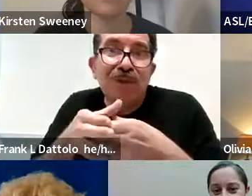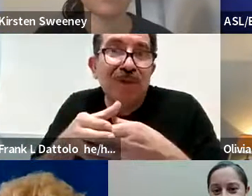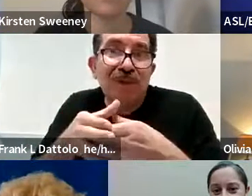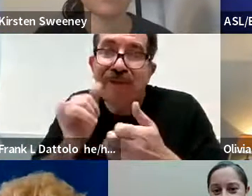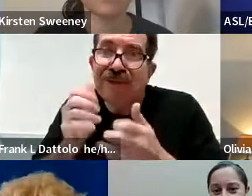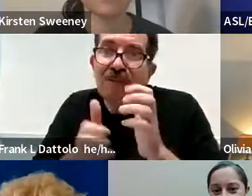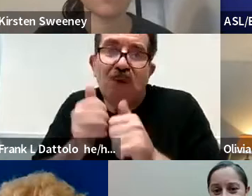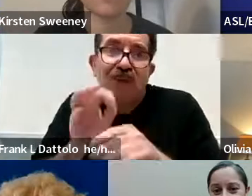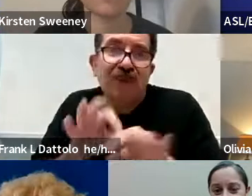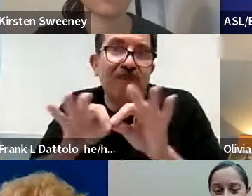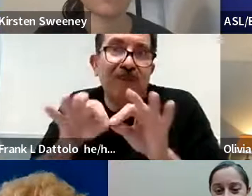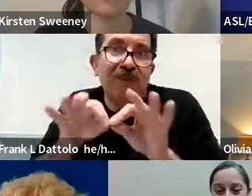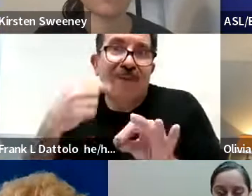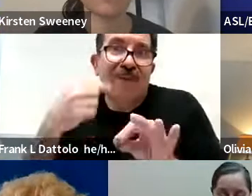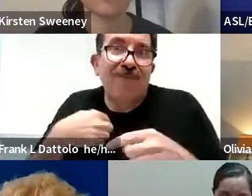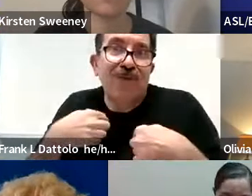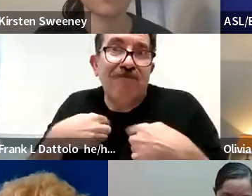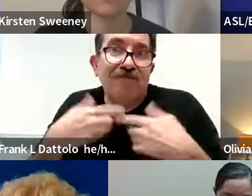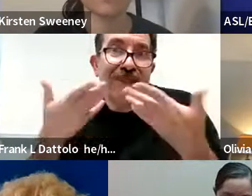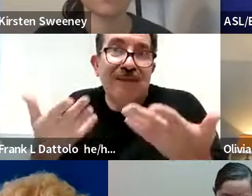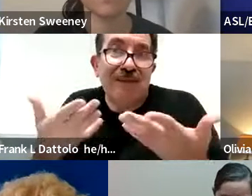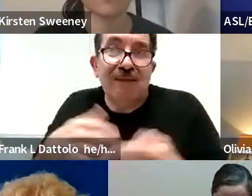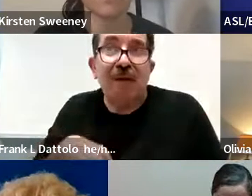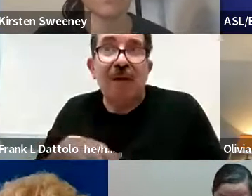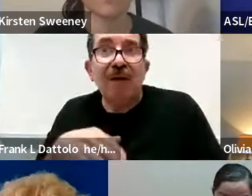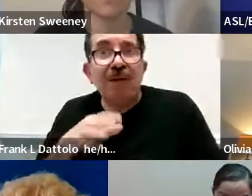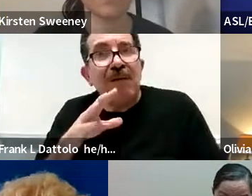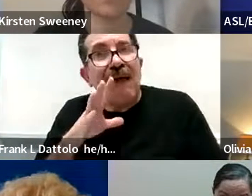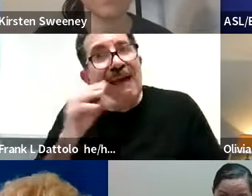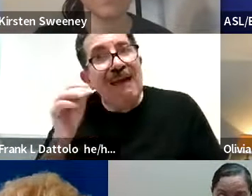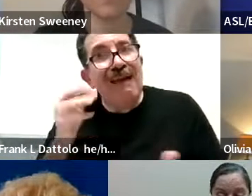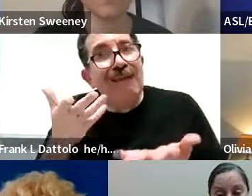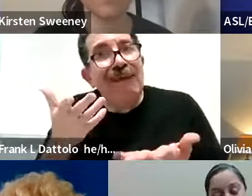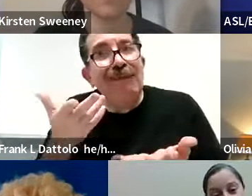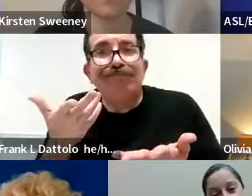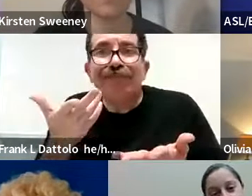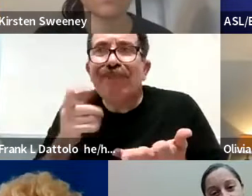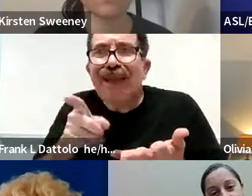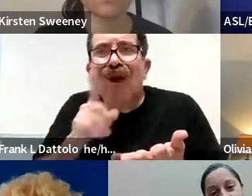Plus, it would have to have a wonderful team of interpreters. That's the most important thing for me.